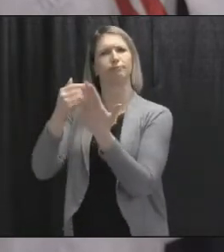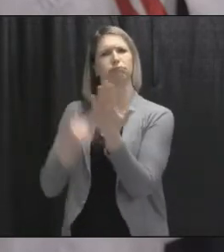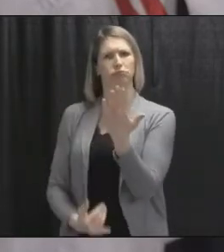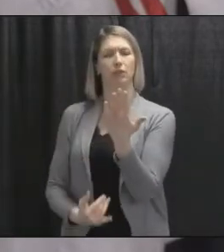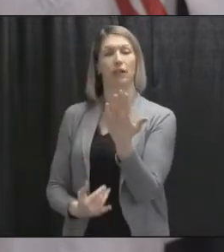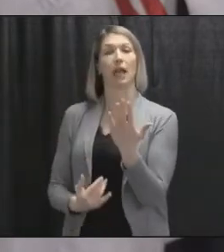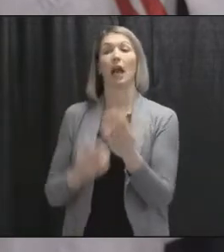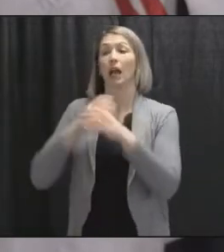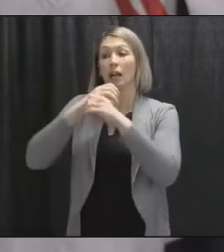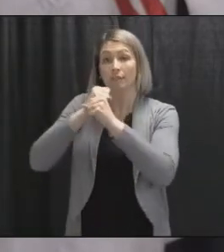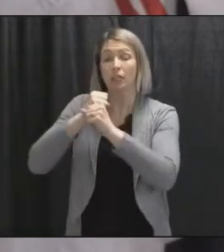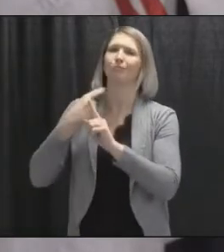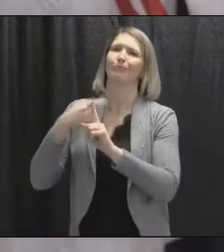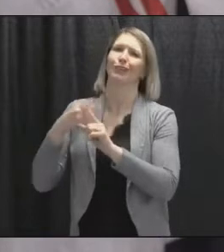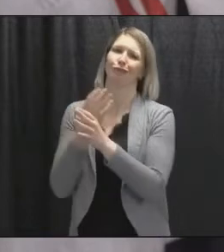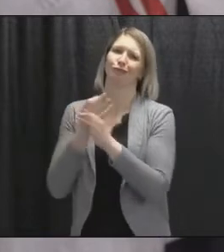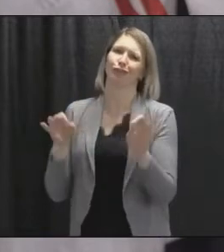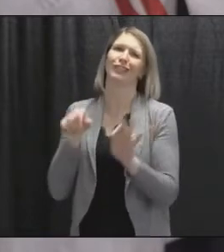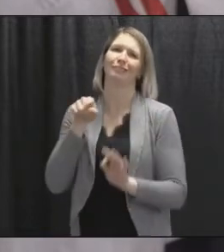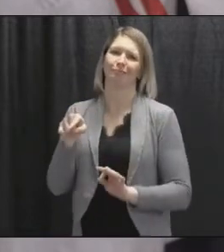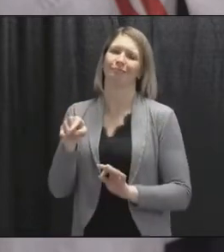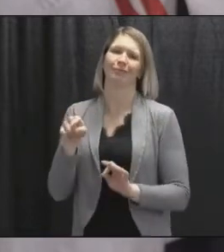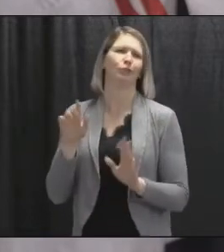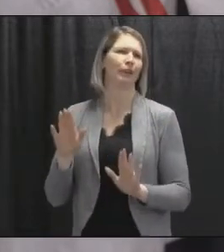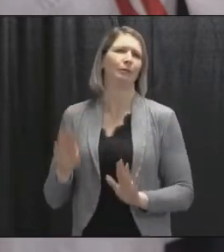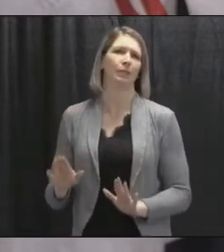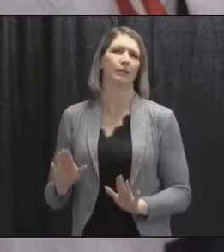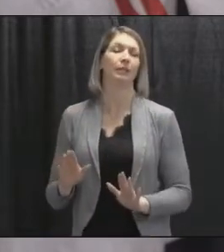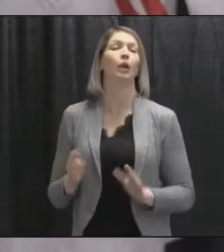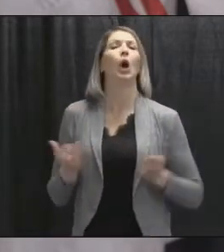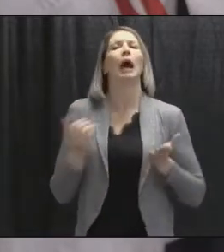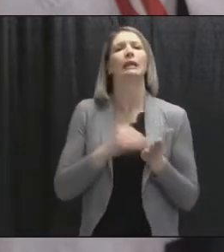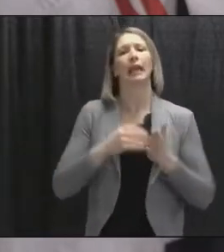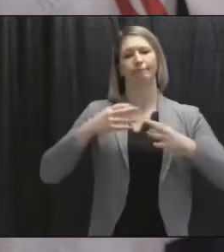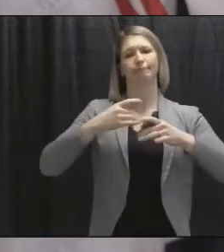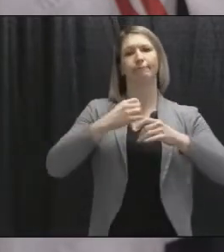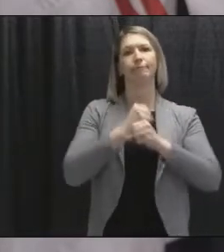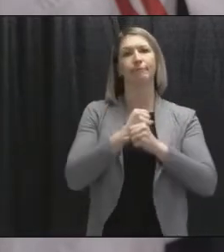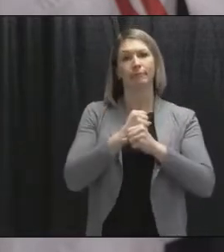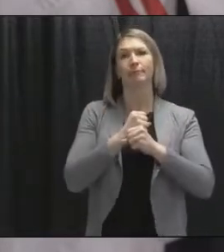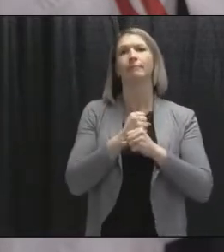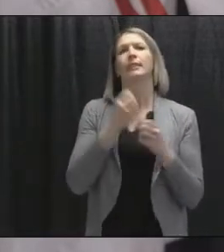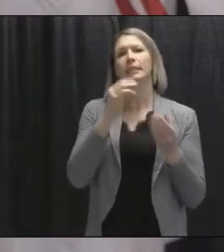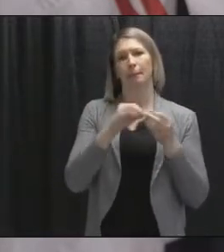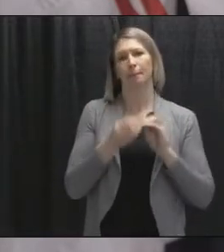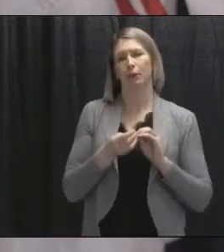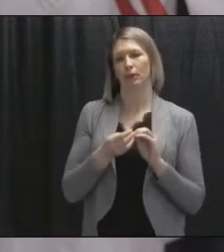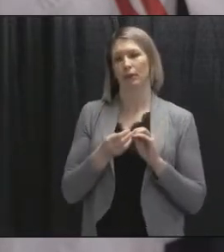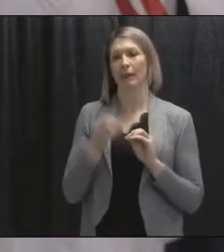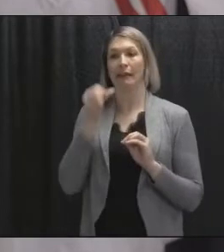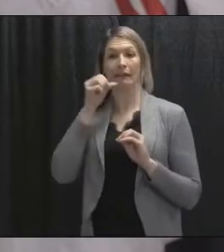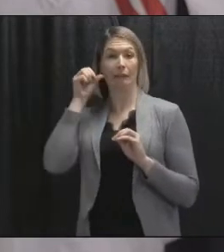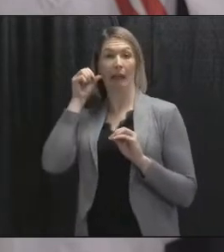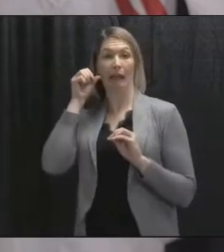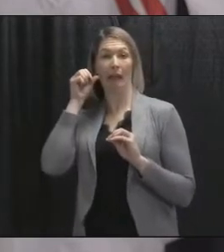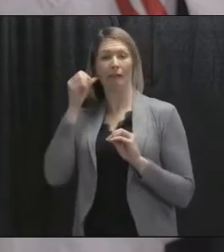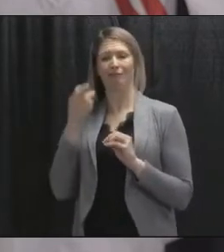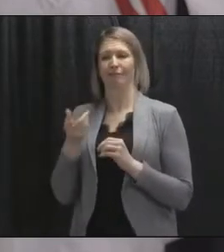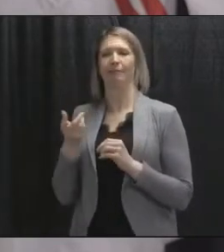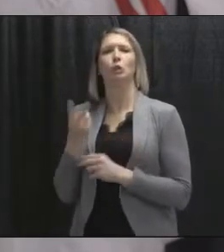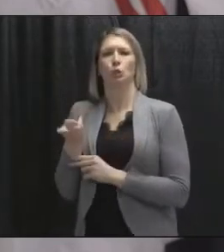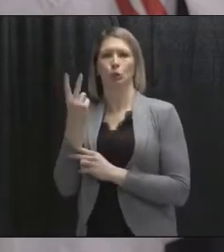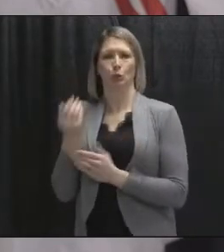free. As a recap, for those who may have just joined us, we have two new cases since yesterday's media release. The total number